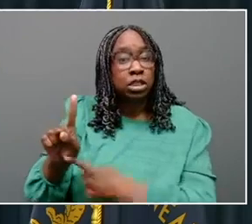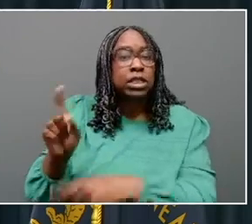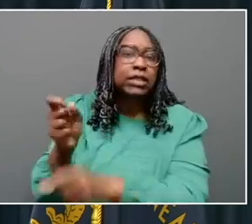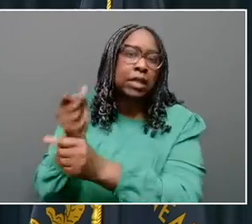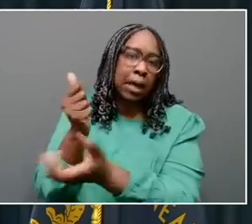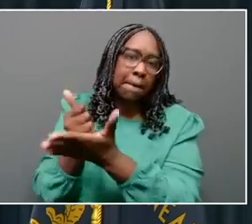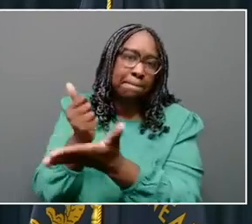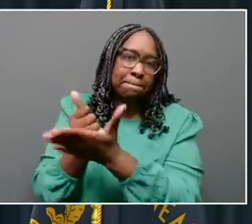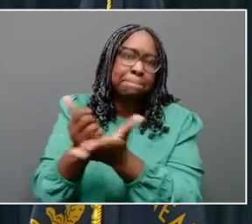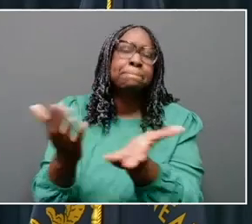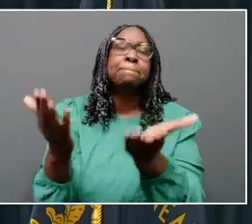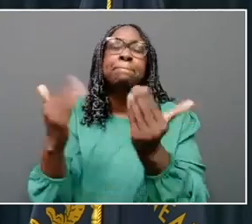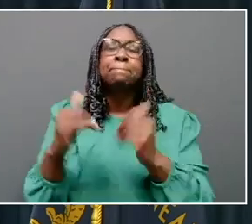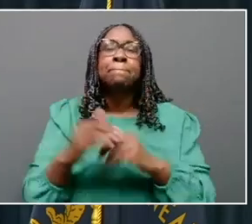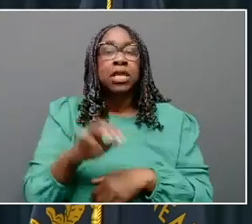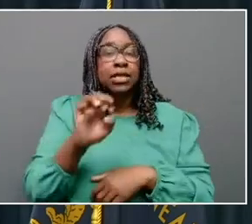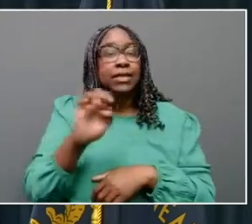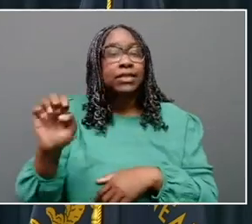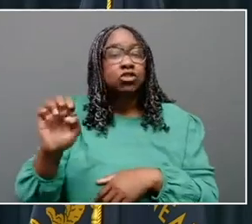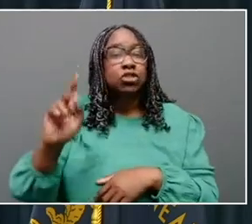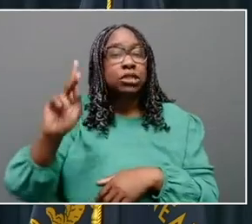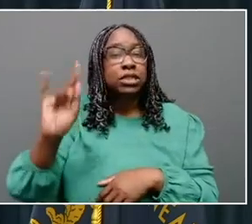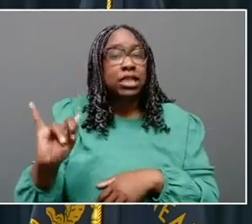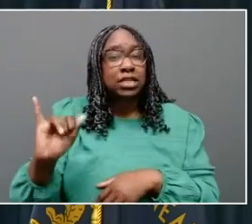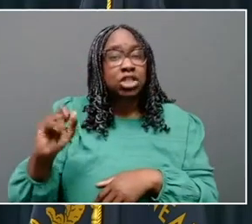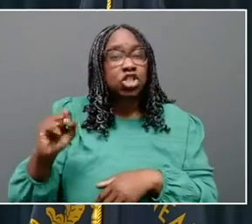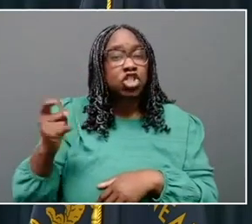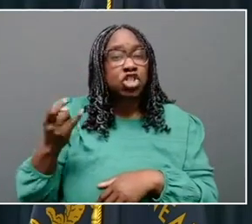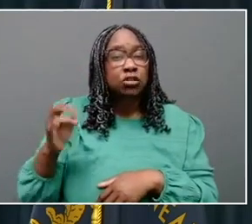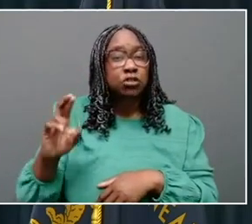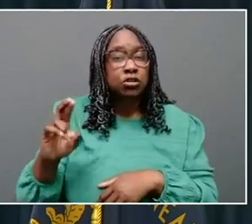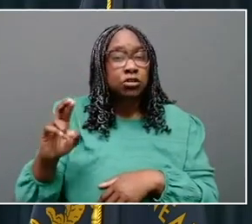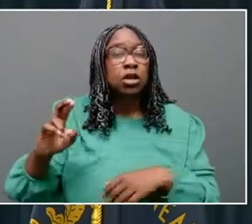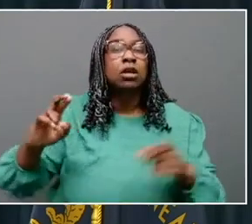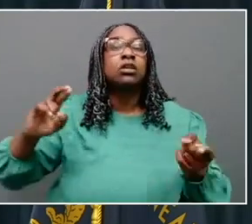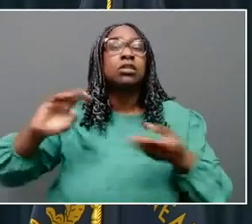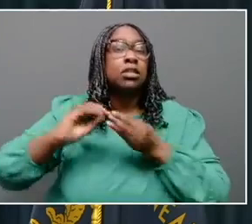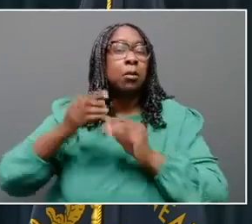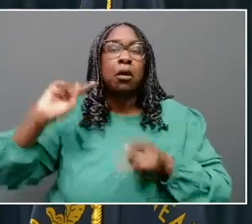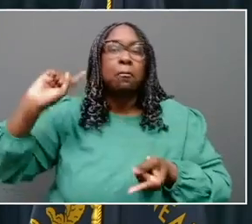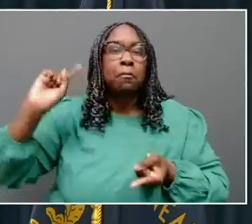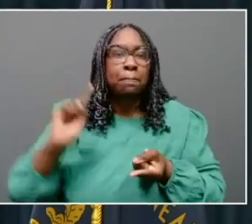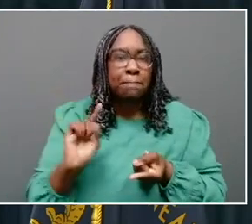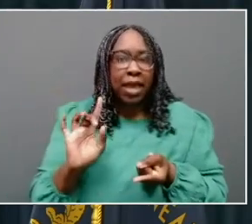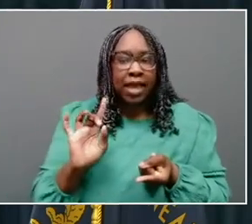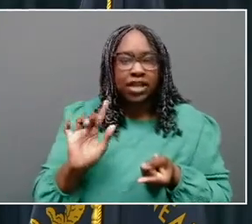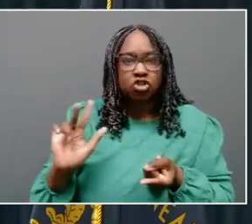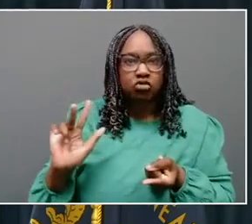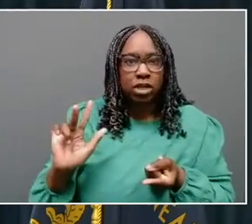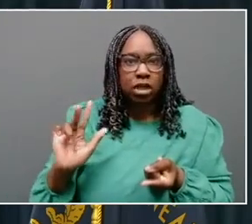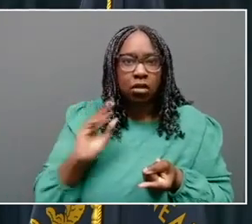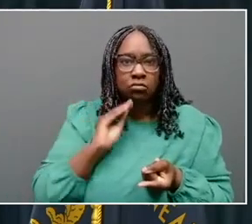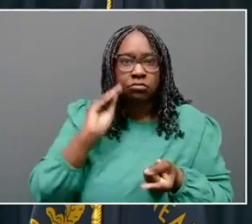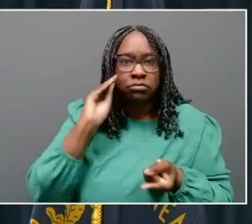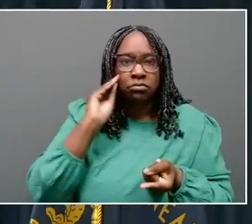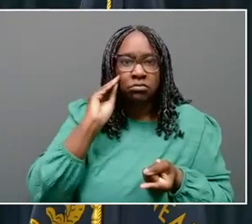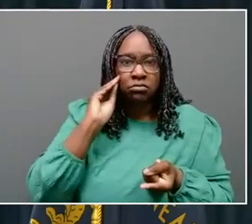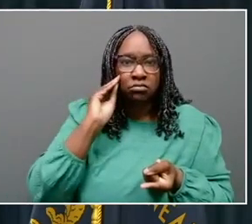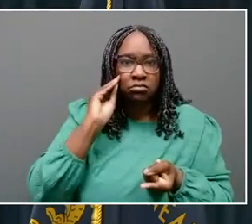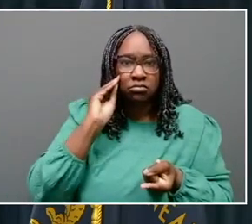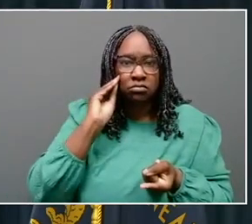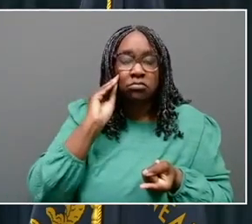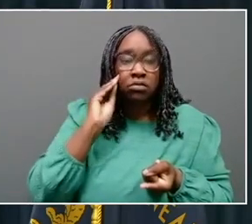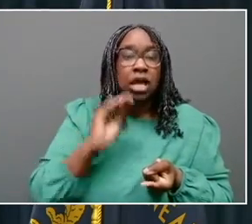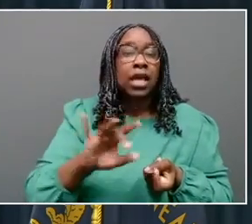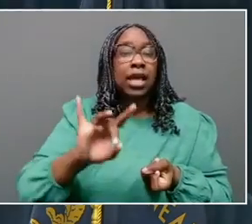Kentucky, now down to 83 households. That's four less than our last update. There remain in 86 travel